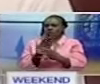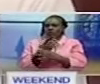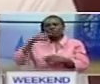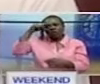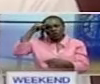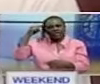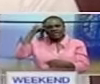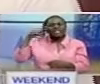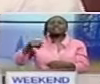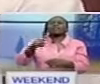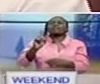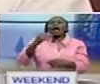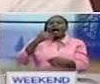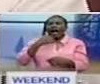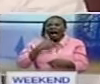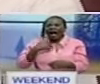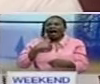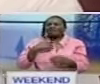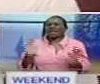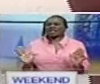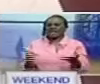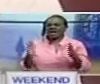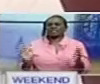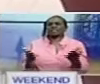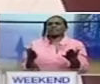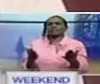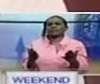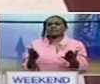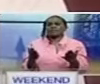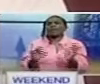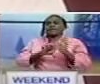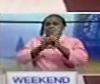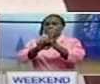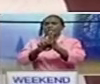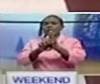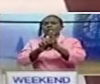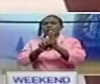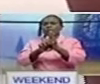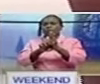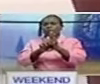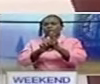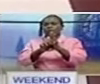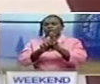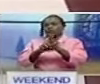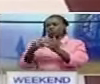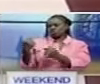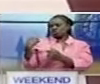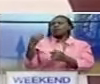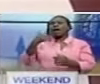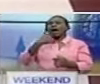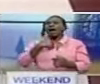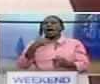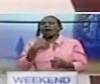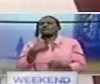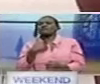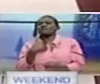opportunities for yourself. You have to have a breast on the current affairs. For example, soon and very soon we'll be having